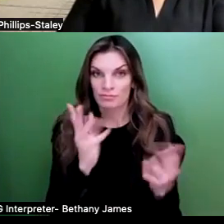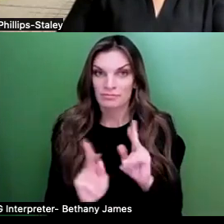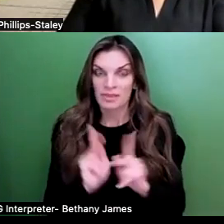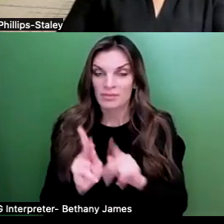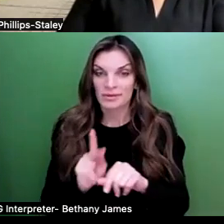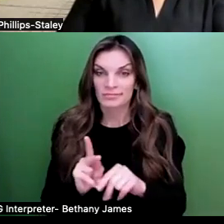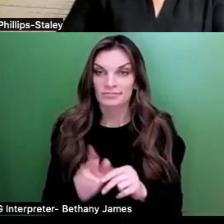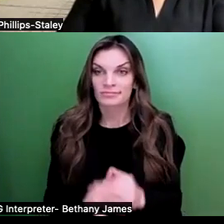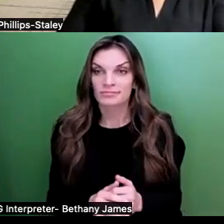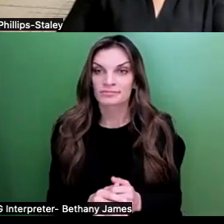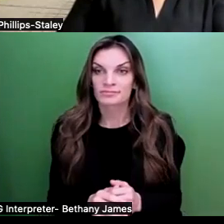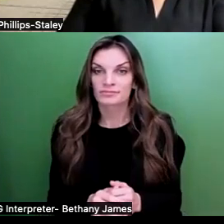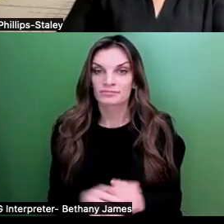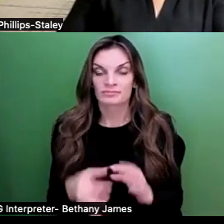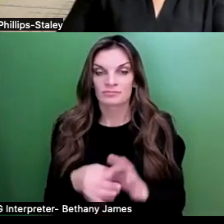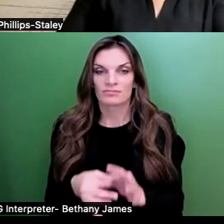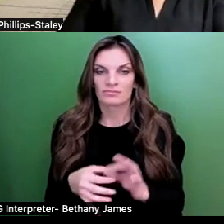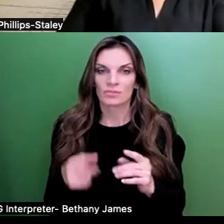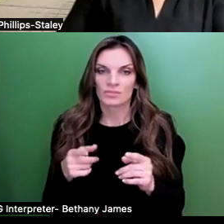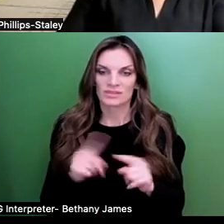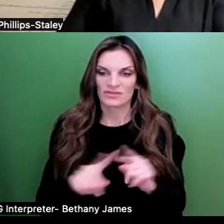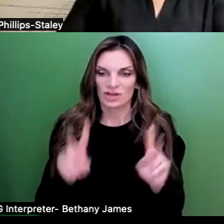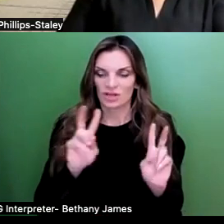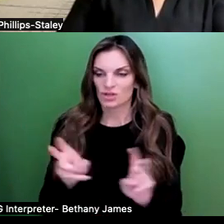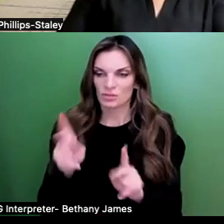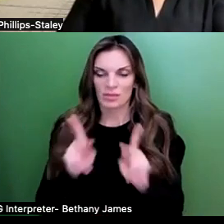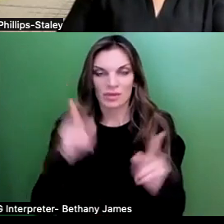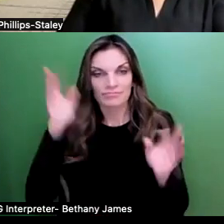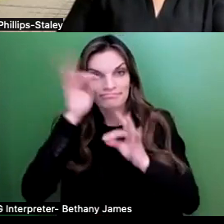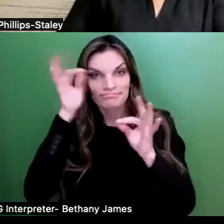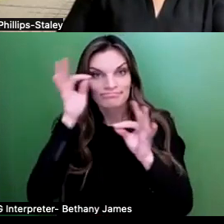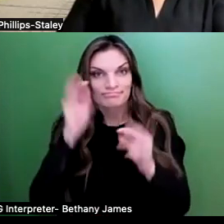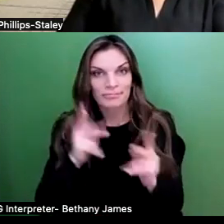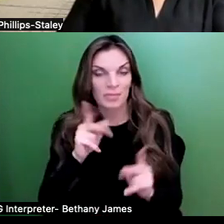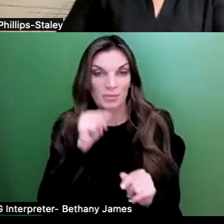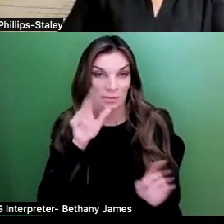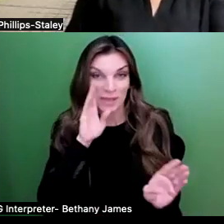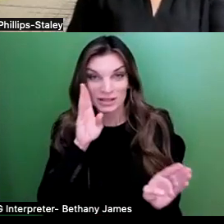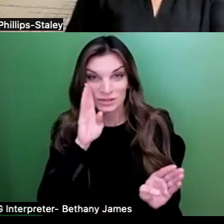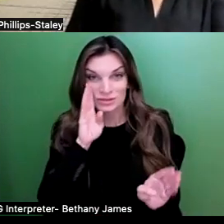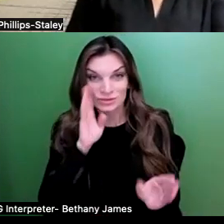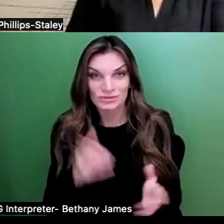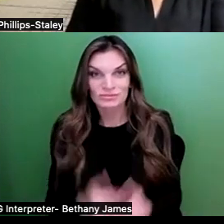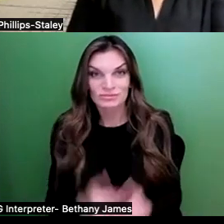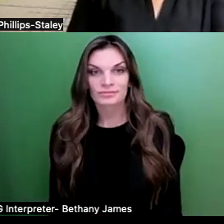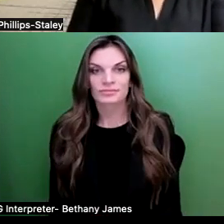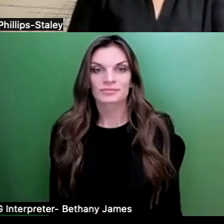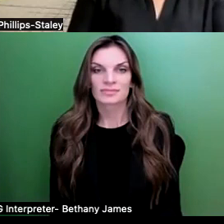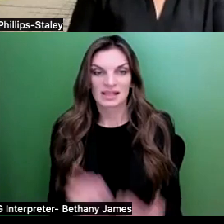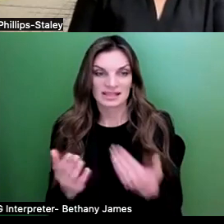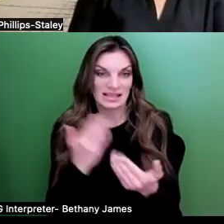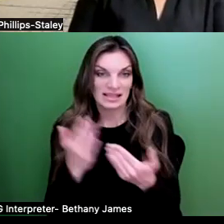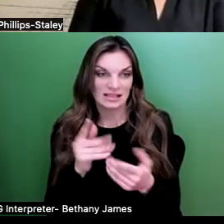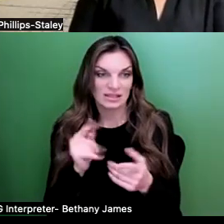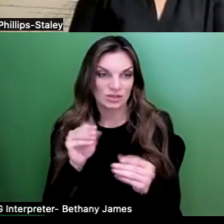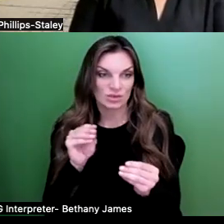the issues, because it's, people don't pay attention, and it's easy to not pay